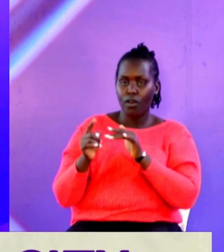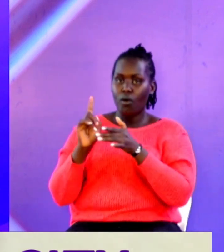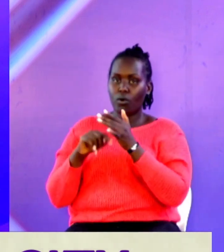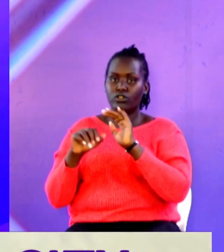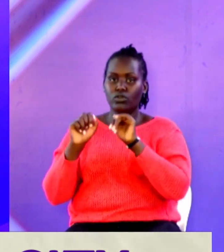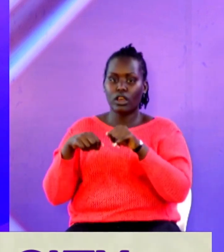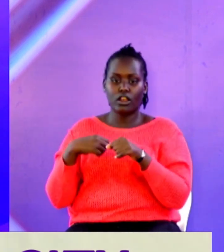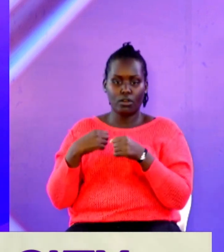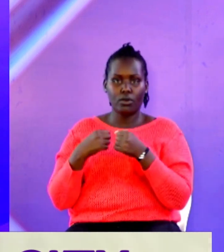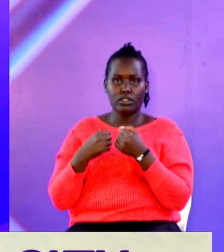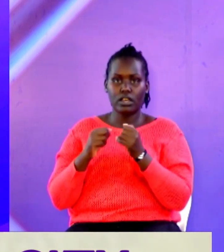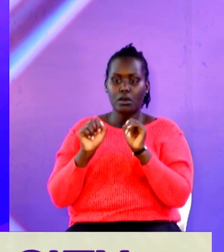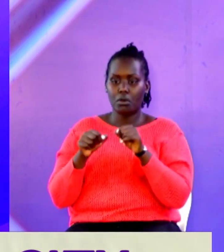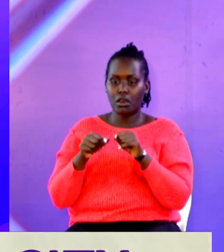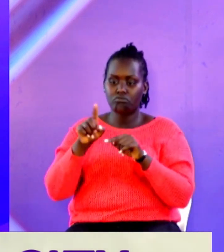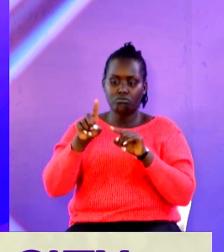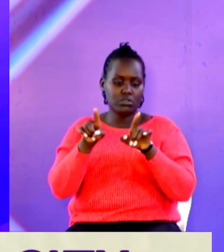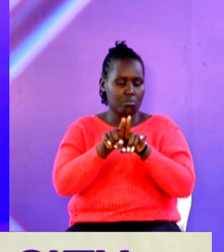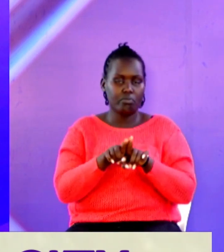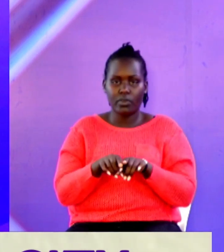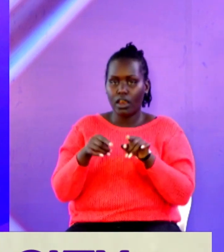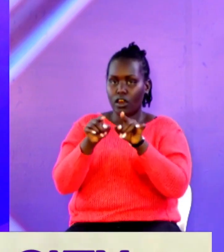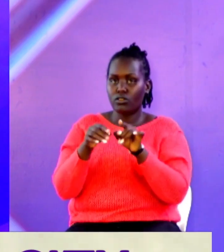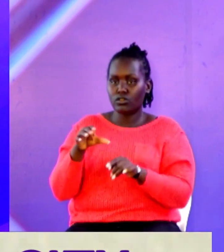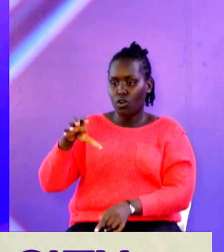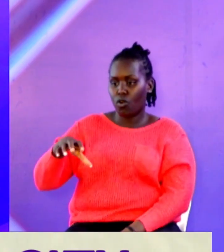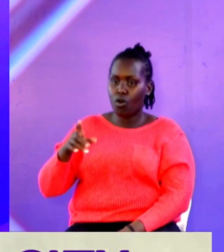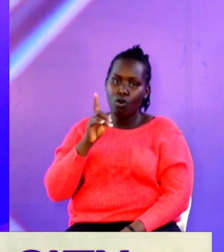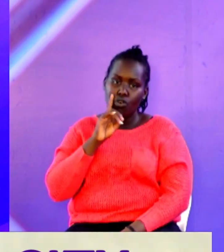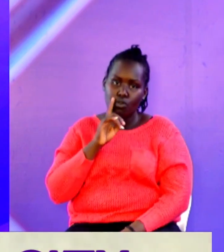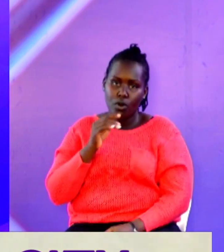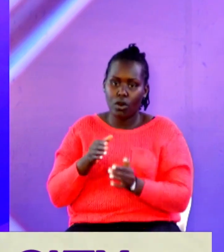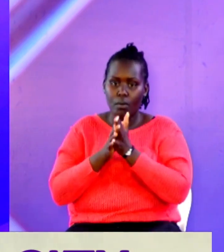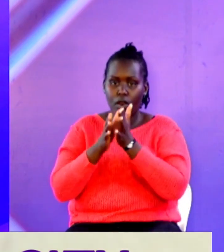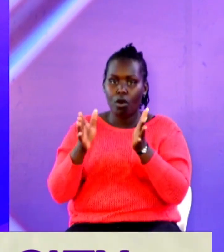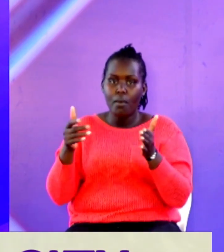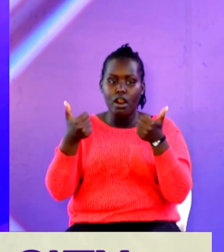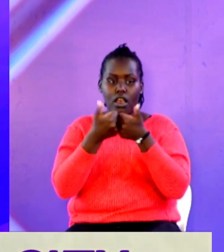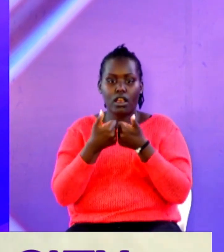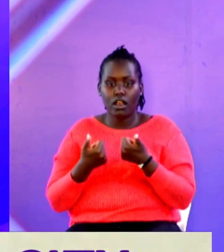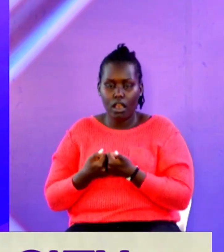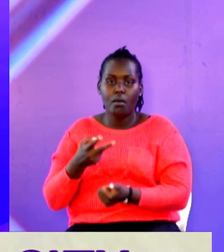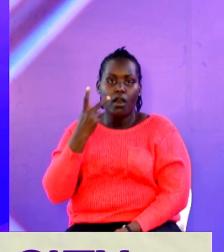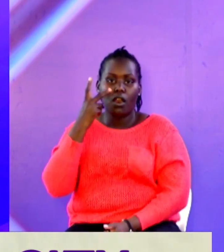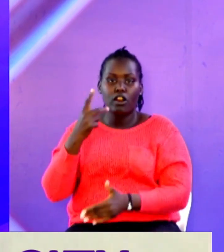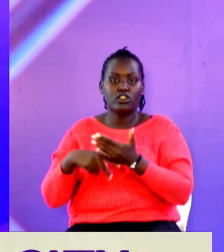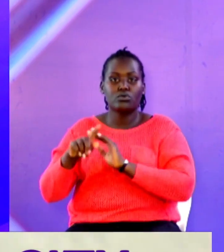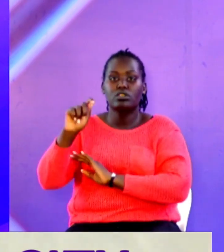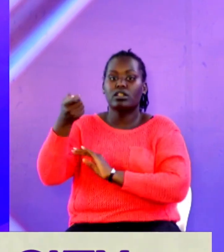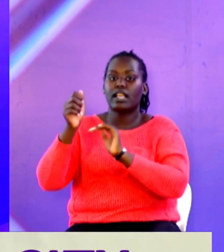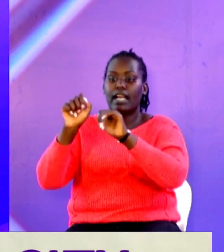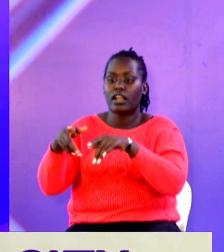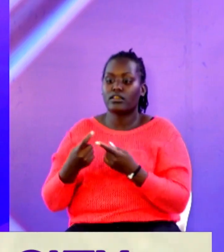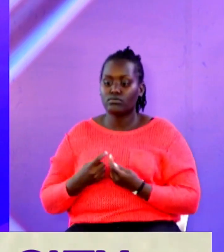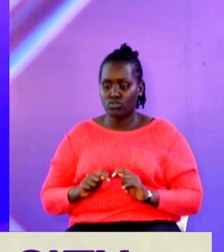Angola is a draw. And then, of course, DR Congo tomorrow will be the opening game, and I see Kenya can try to